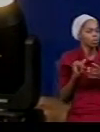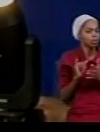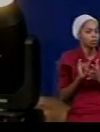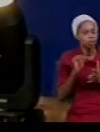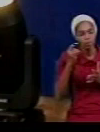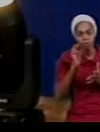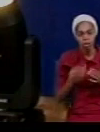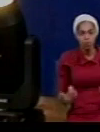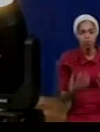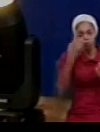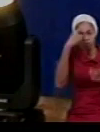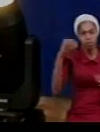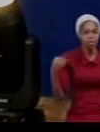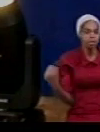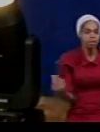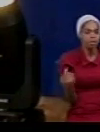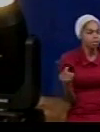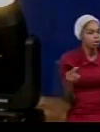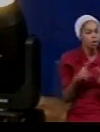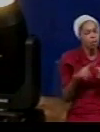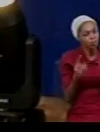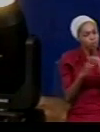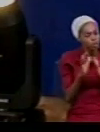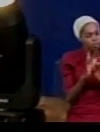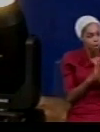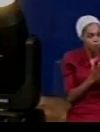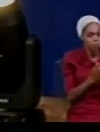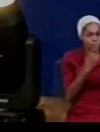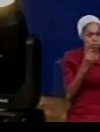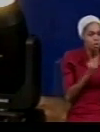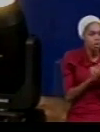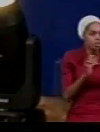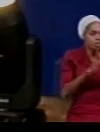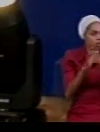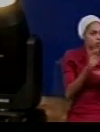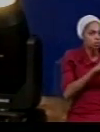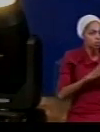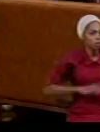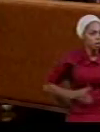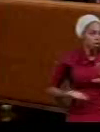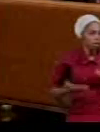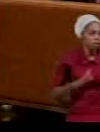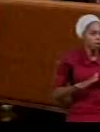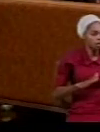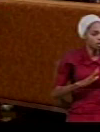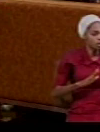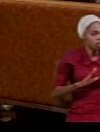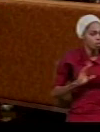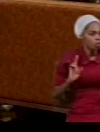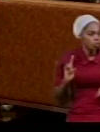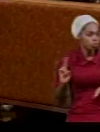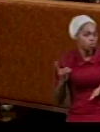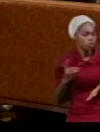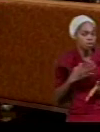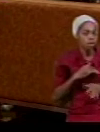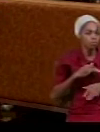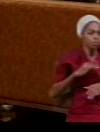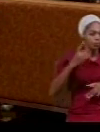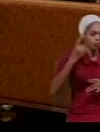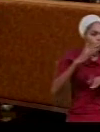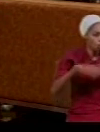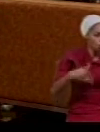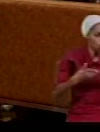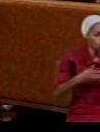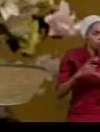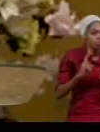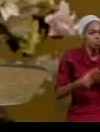Christ died once and for all to abolish all this ceremonial thing.